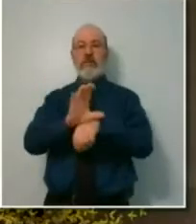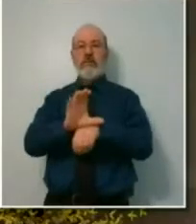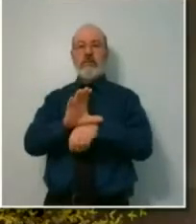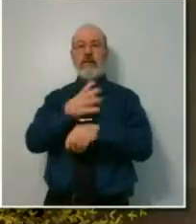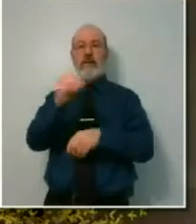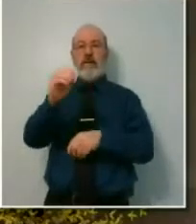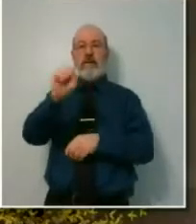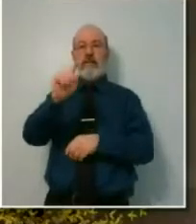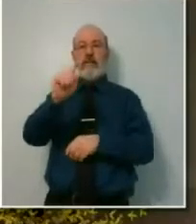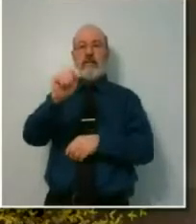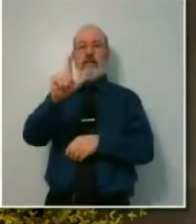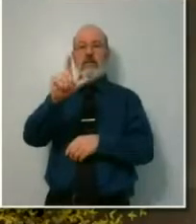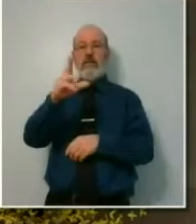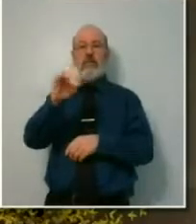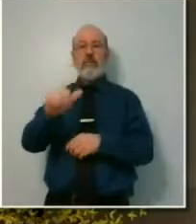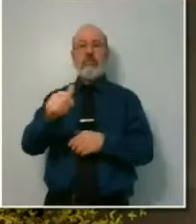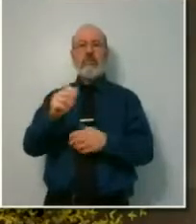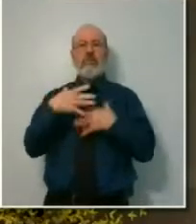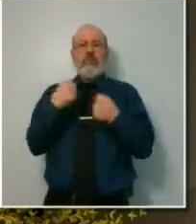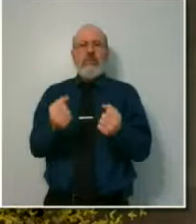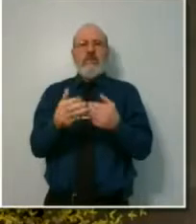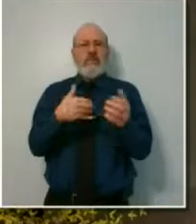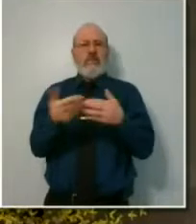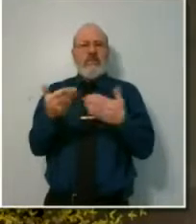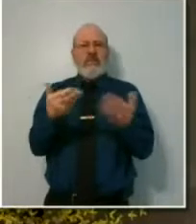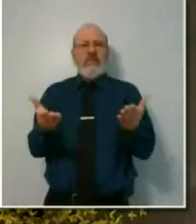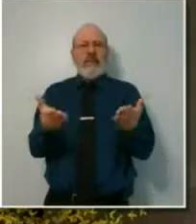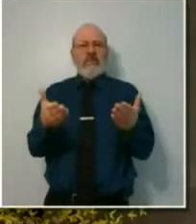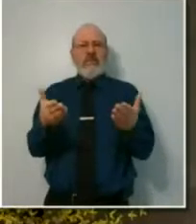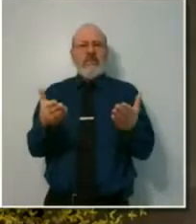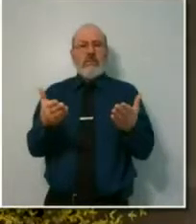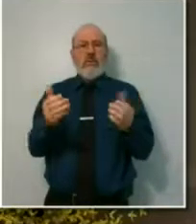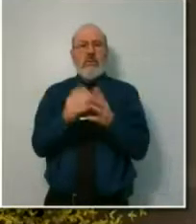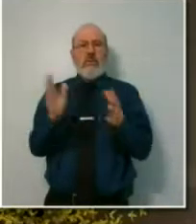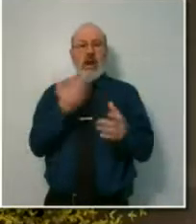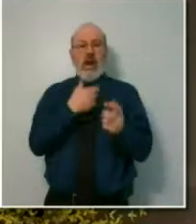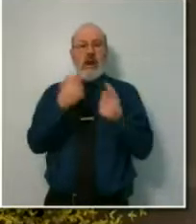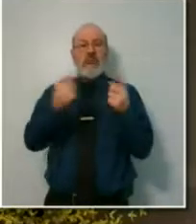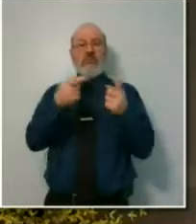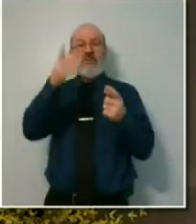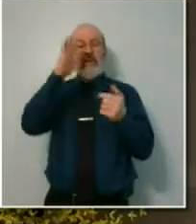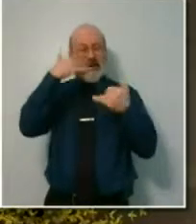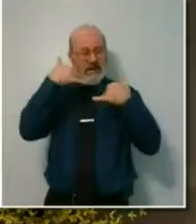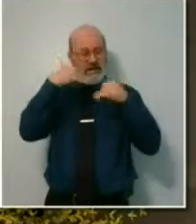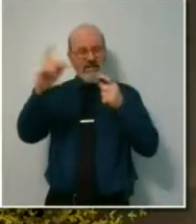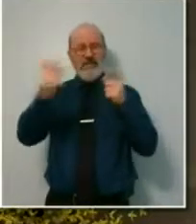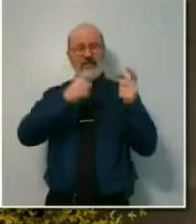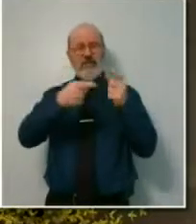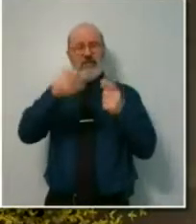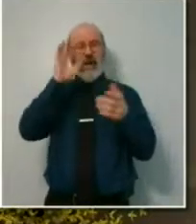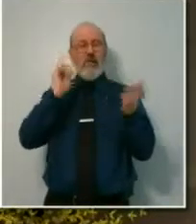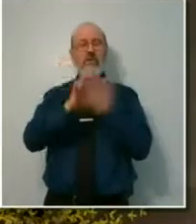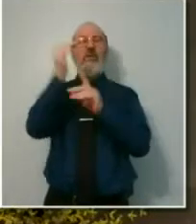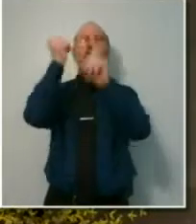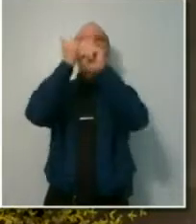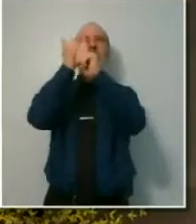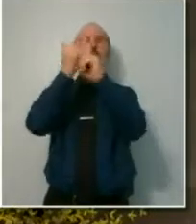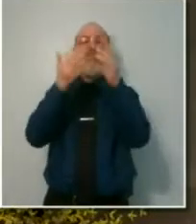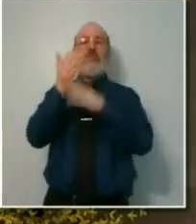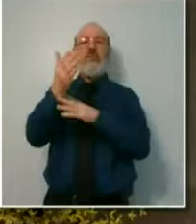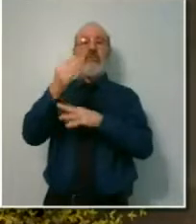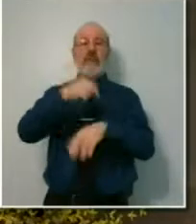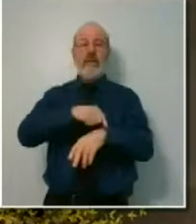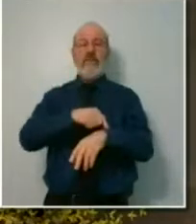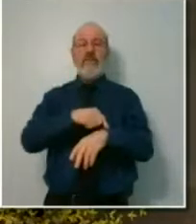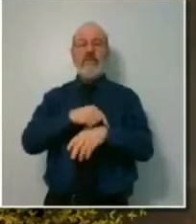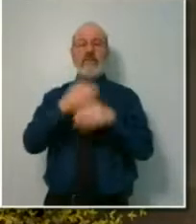We are confident that even though things are outside our control, they're still in God's control, and He will glorify Himself through this time. Thank you